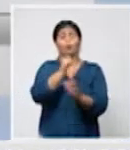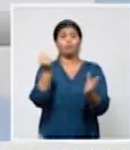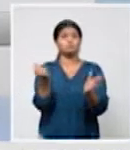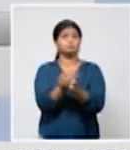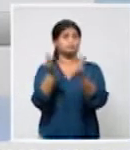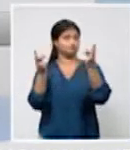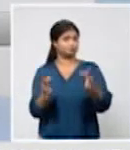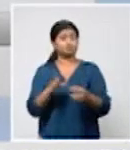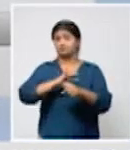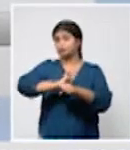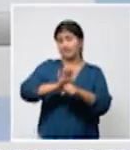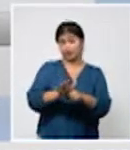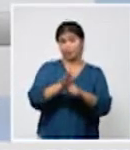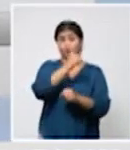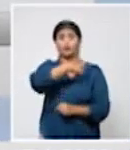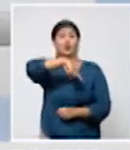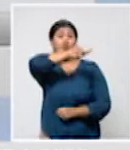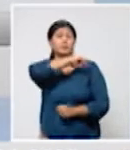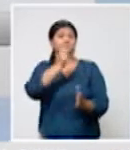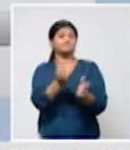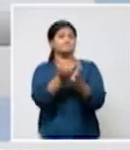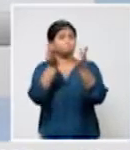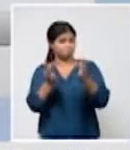53.74% of all cases worldwide.